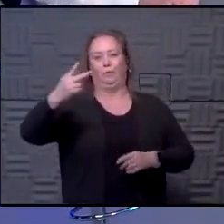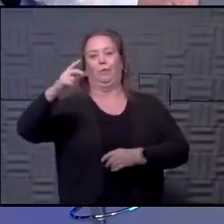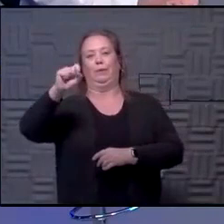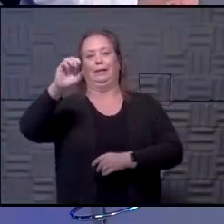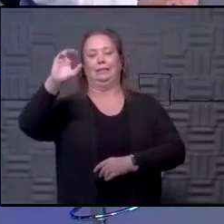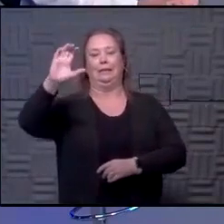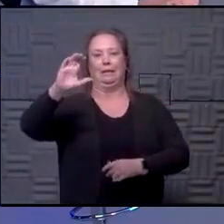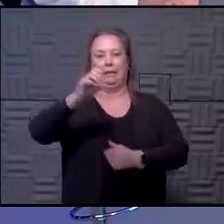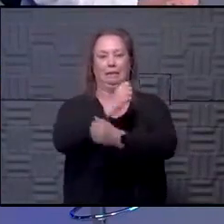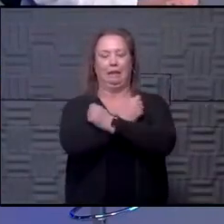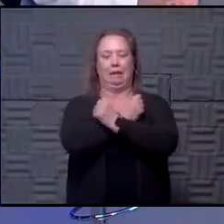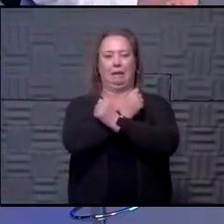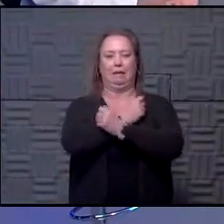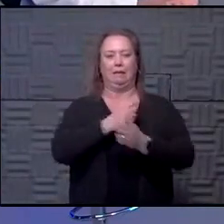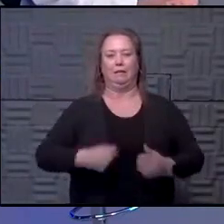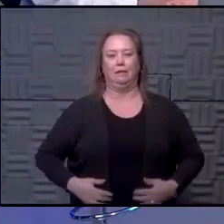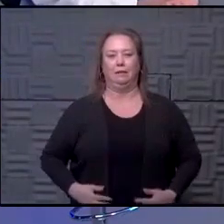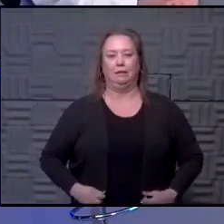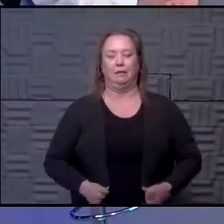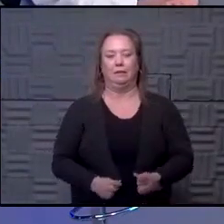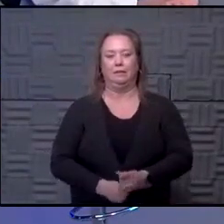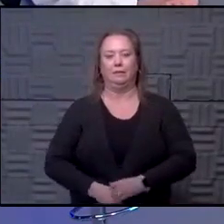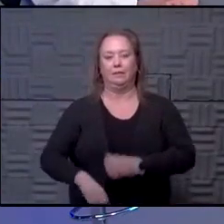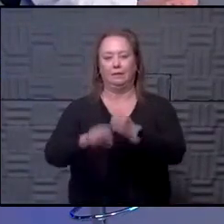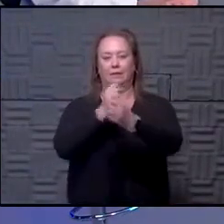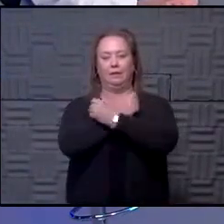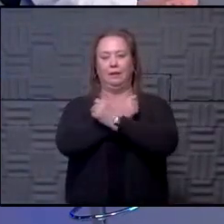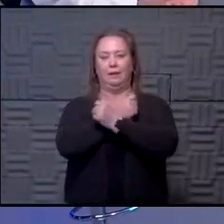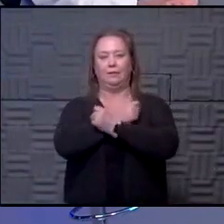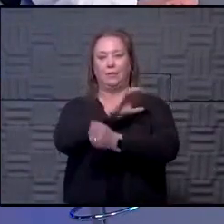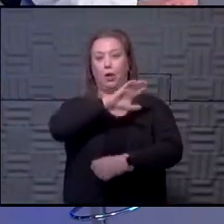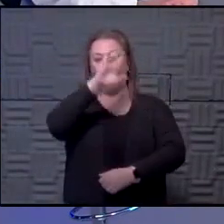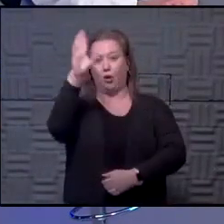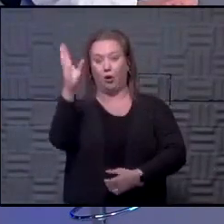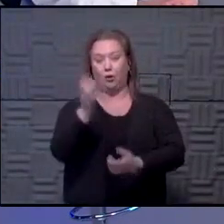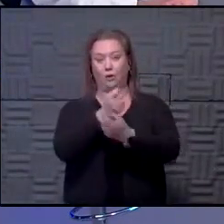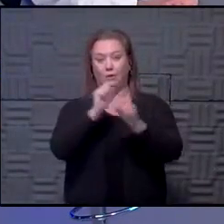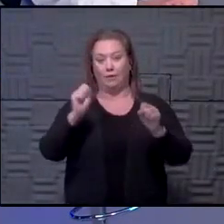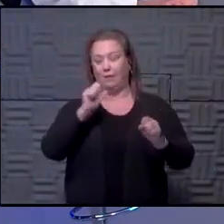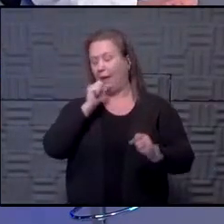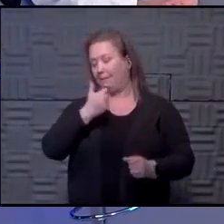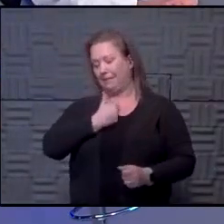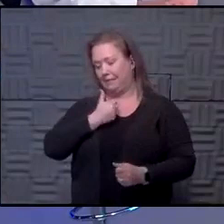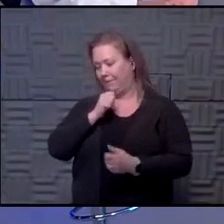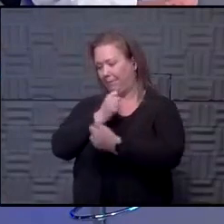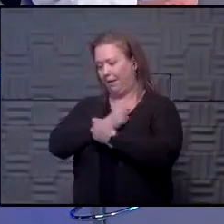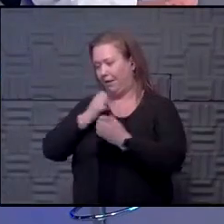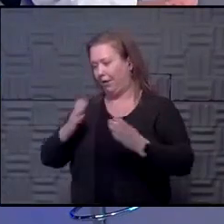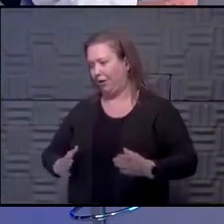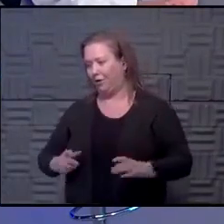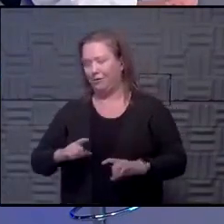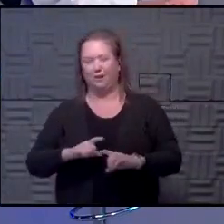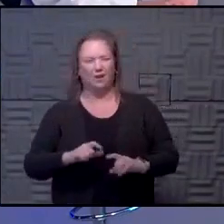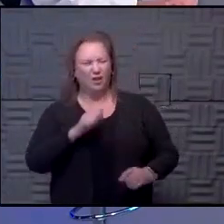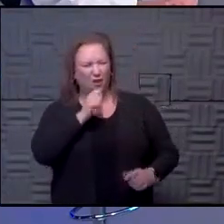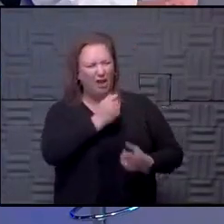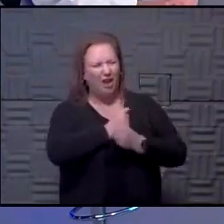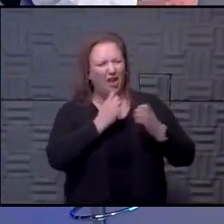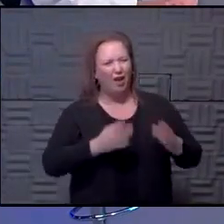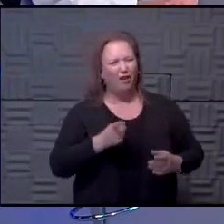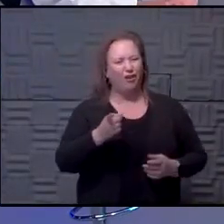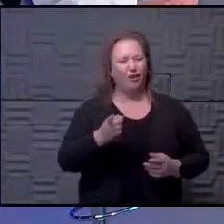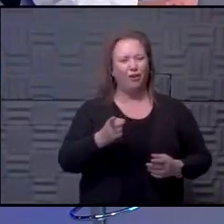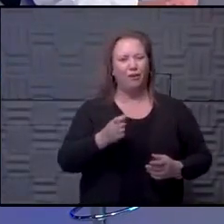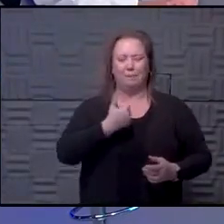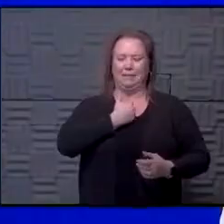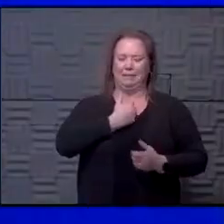second hug, you're not going to have any. Yeah. I would like to say that hugs are never safe because I'm not a hugger, but they are safe. Not a hugger? See,